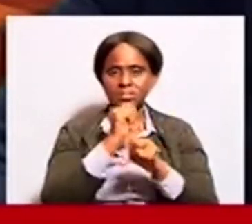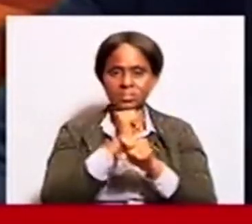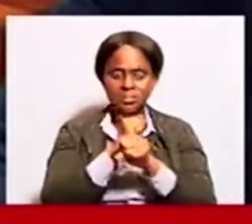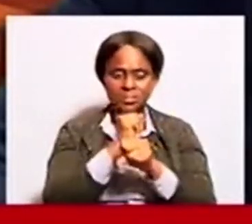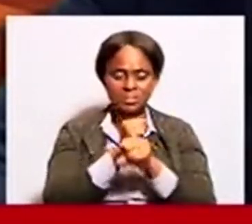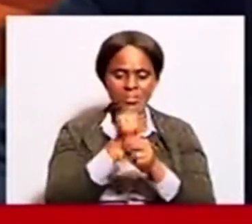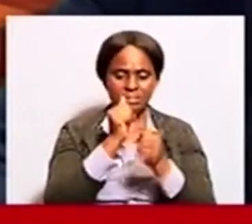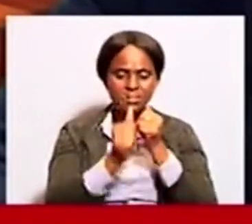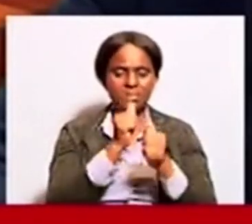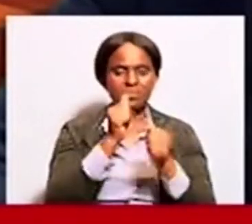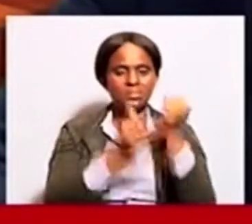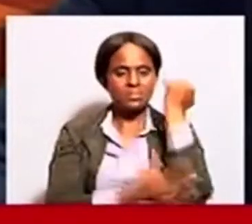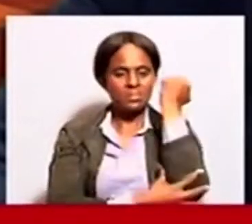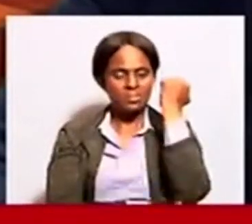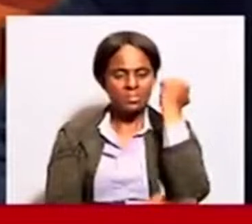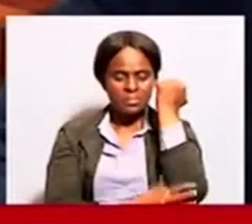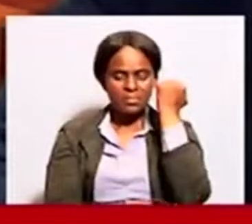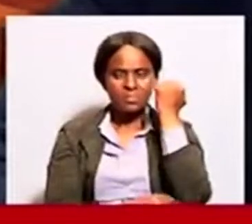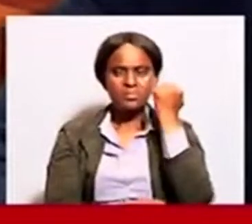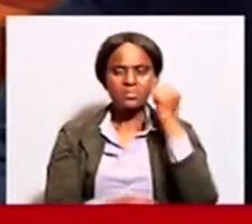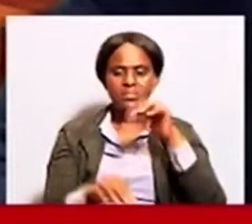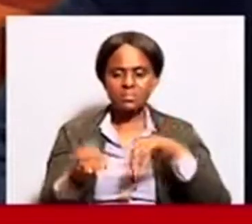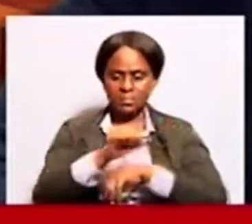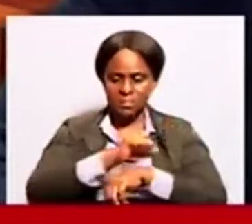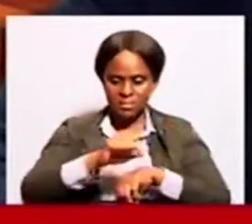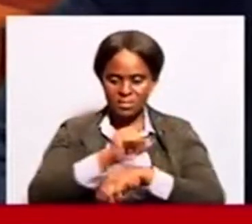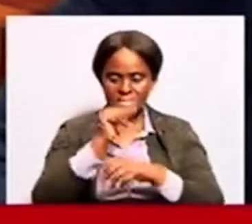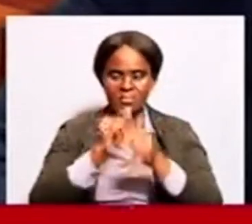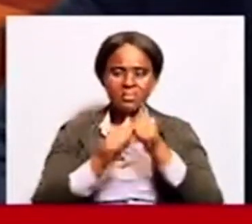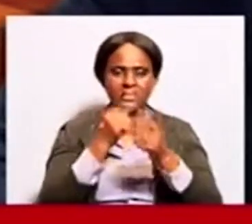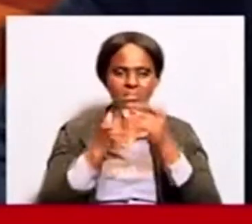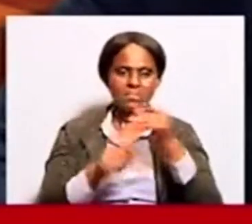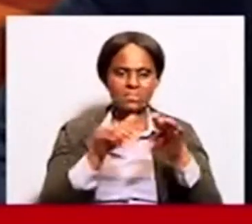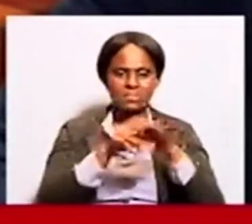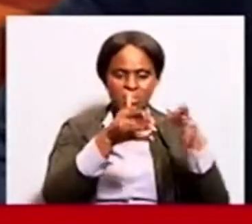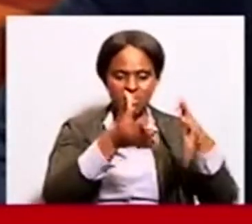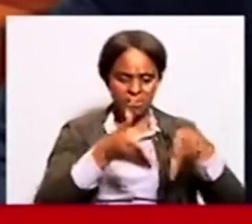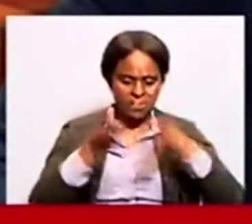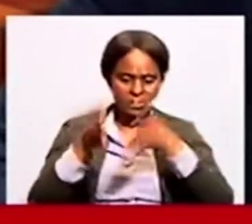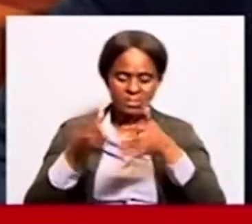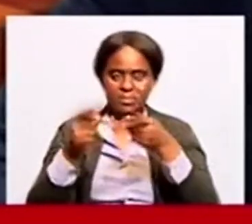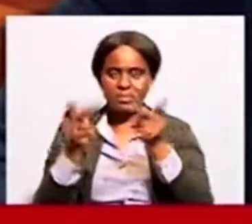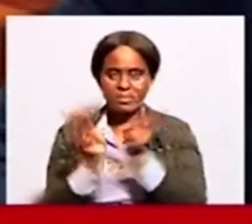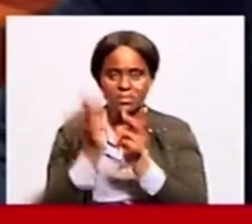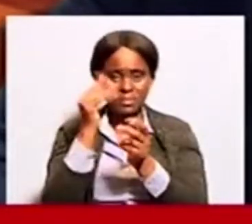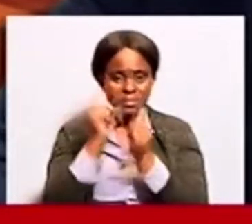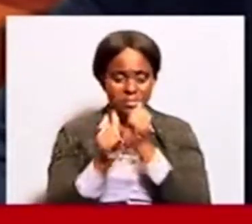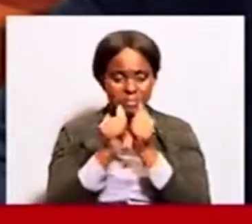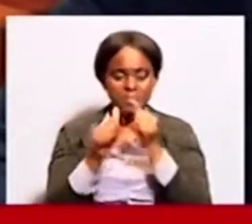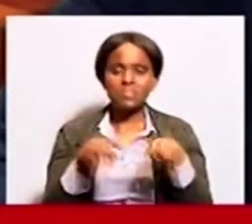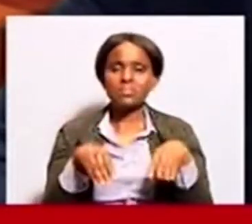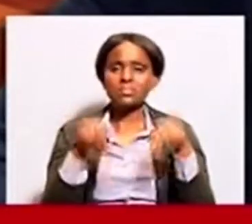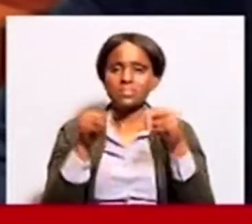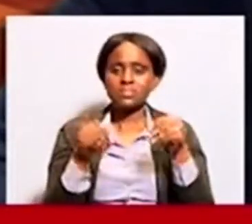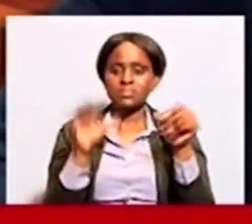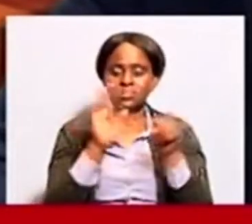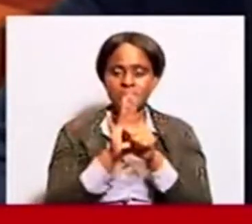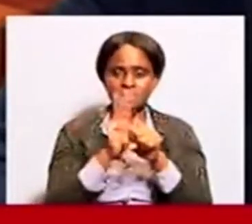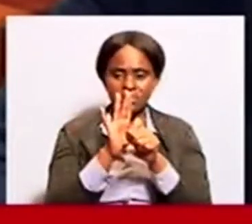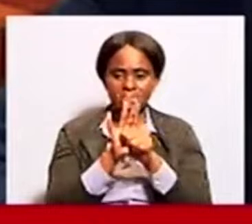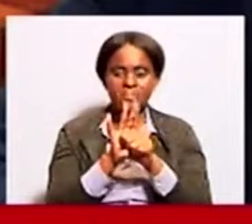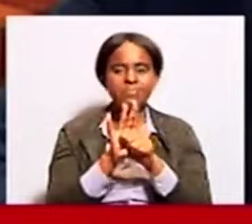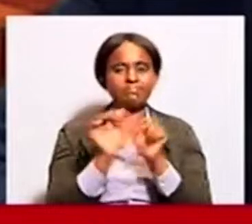to poor compaction of the subbase that was underlying on the drainage, because the place is a little bit sandy. So you